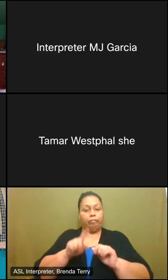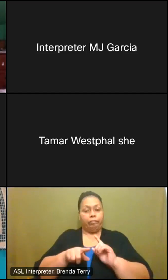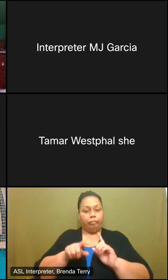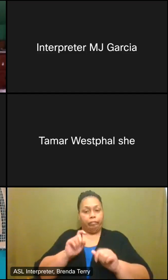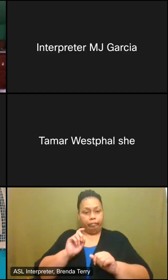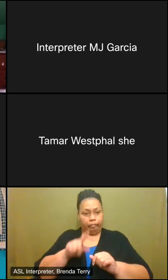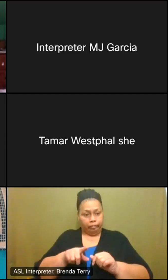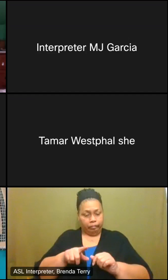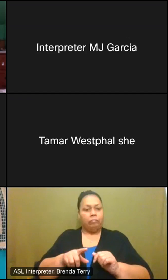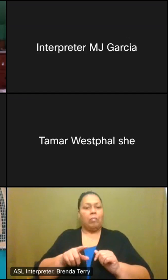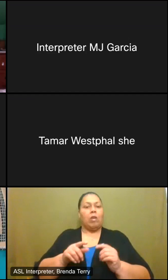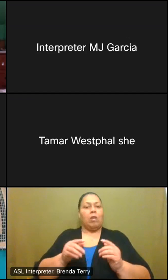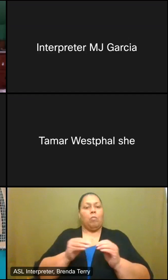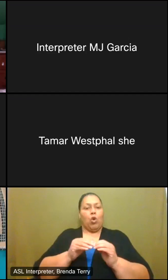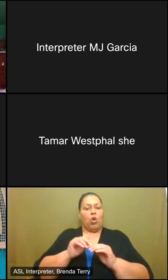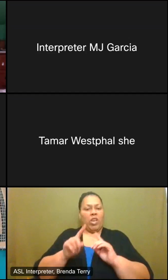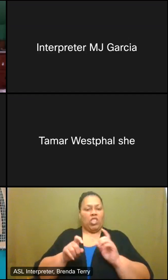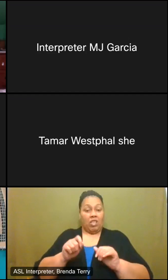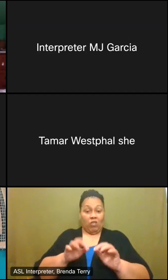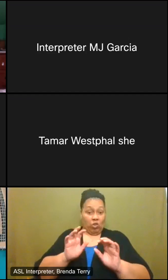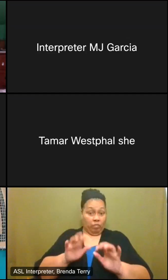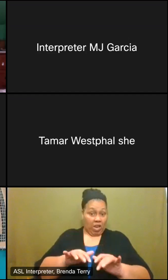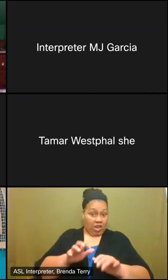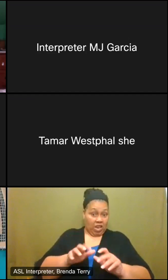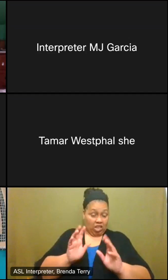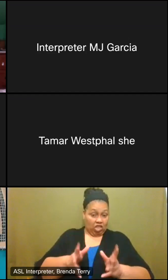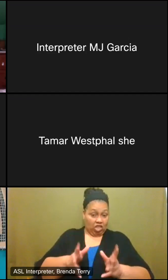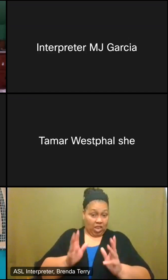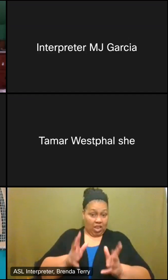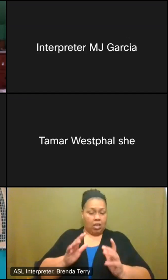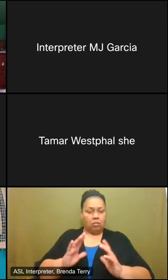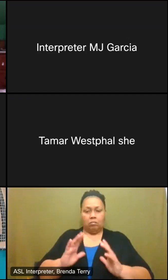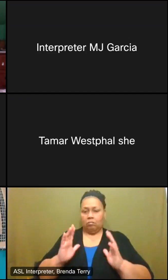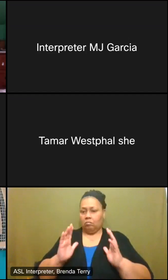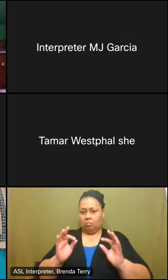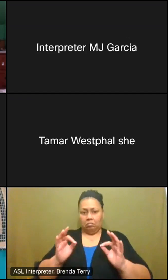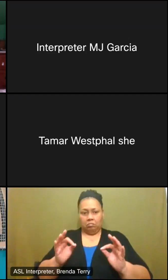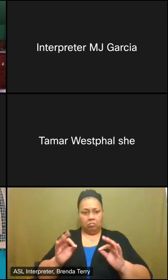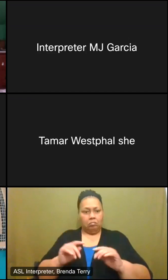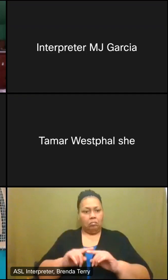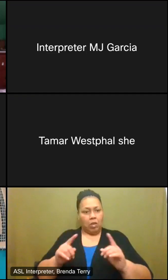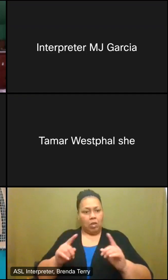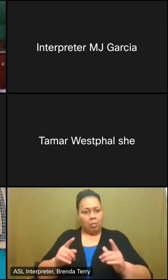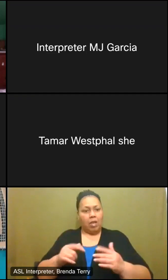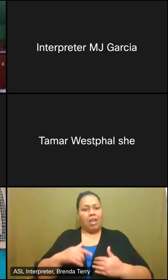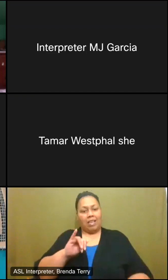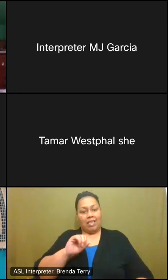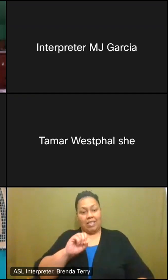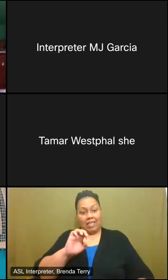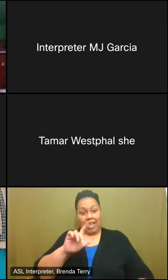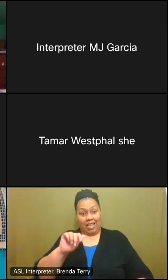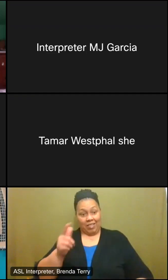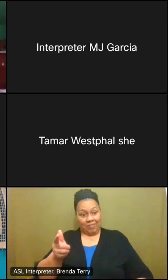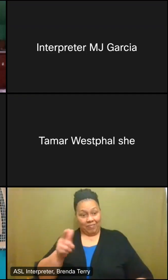folks have questions and you'd like to put them in the chat, that would be great. And then I'd like to turn this over to Sela. And if you